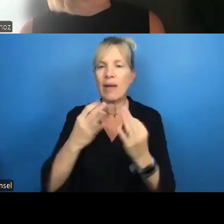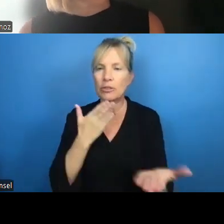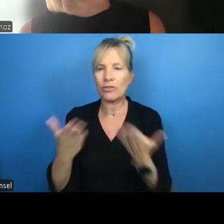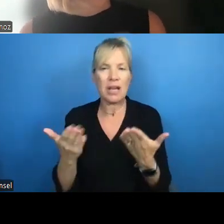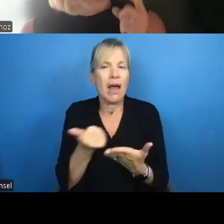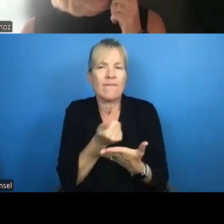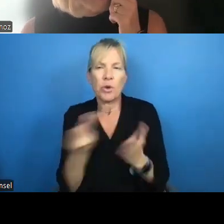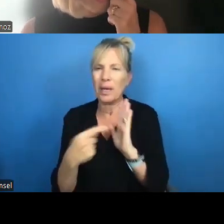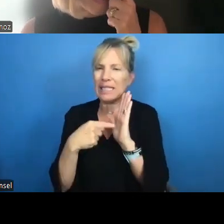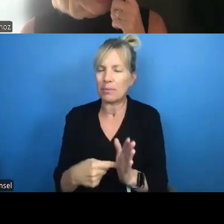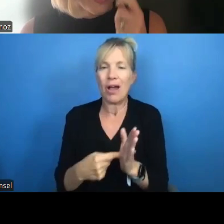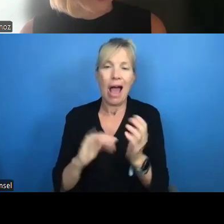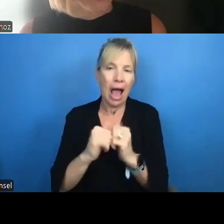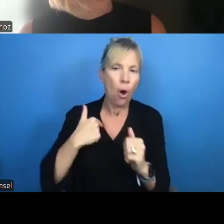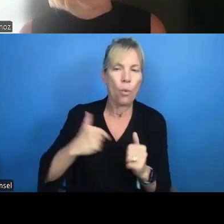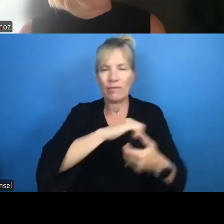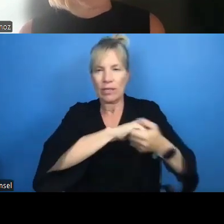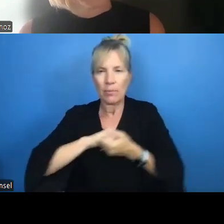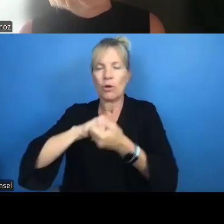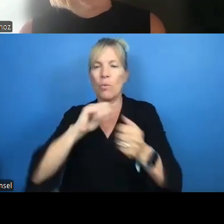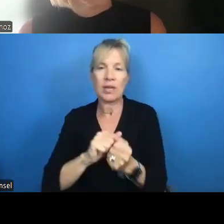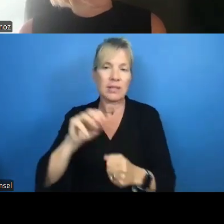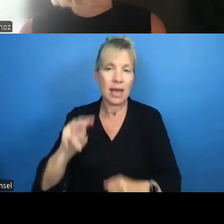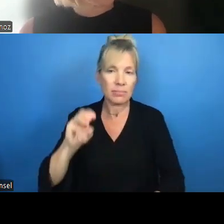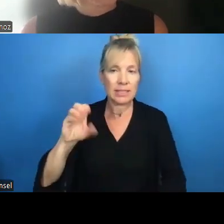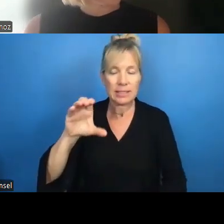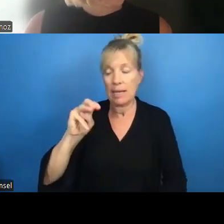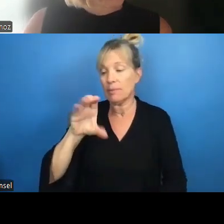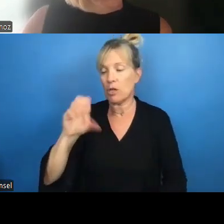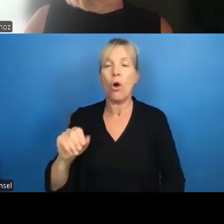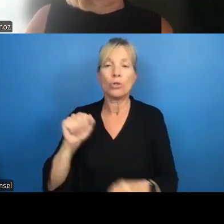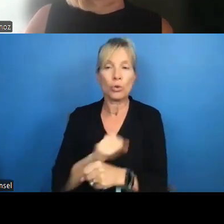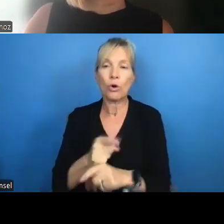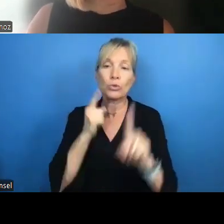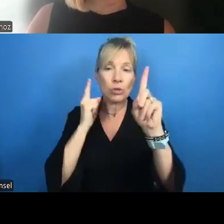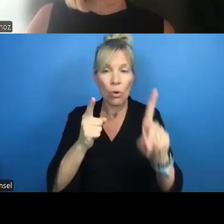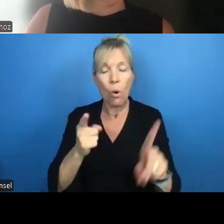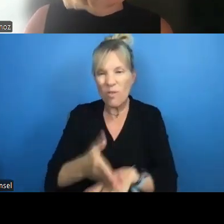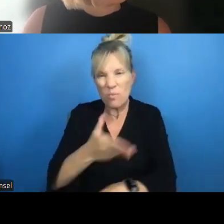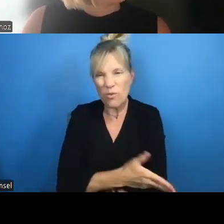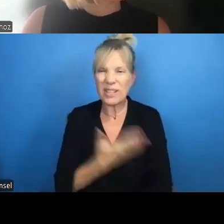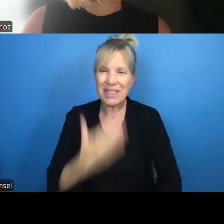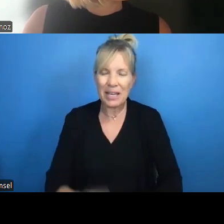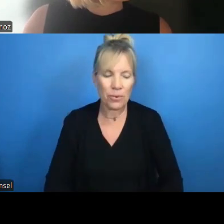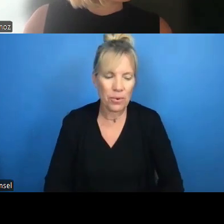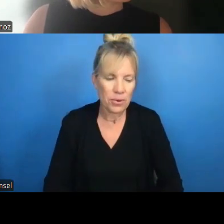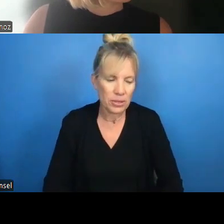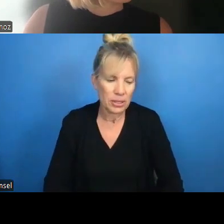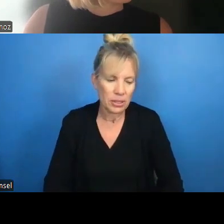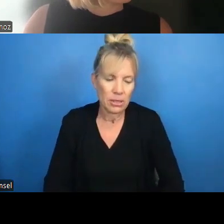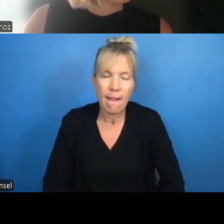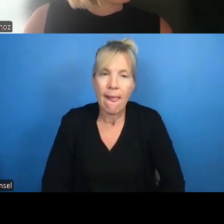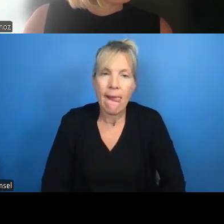few examples of some of the way that we've collaborated with our MCOs to work towards that goal. Thank you.